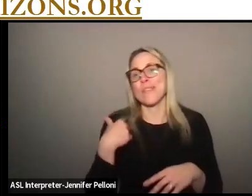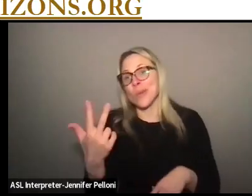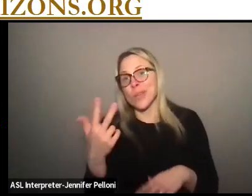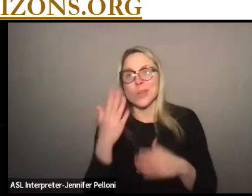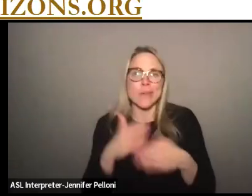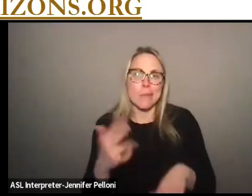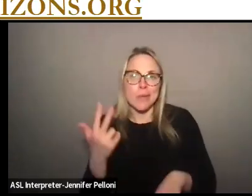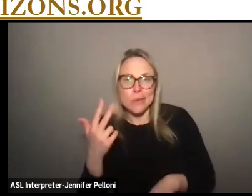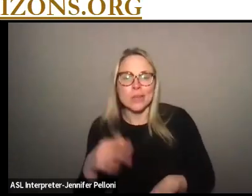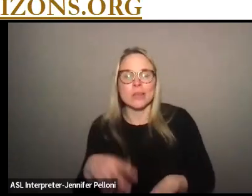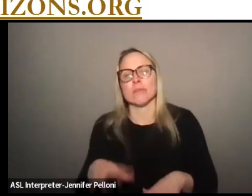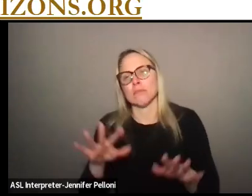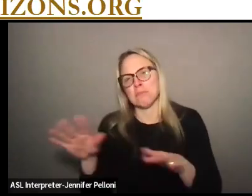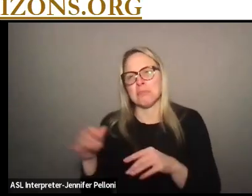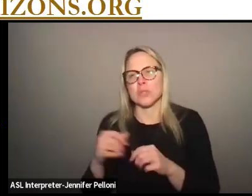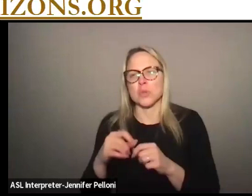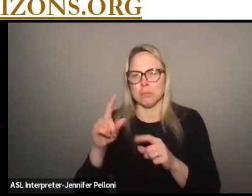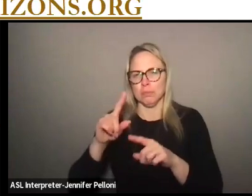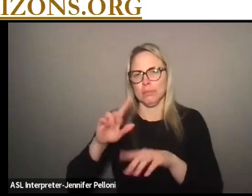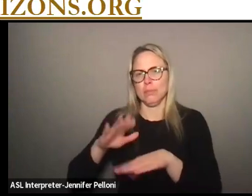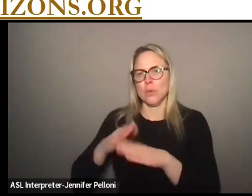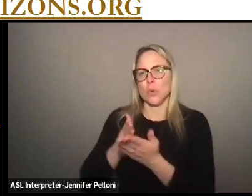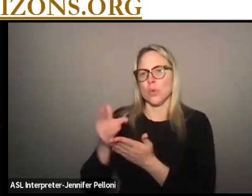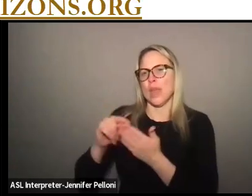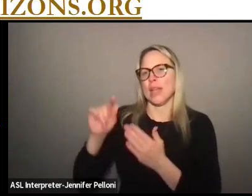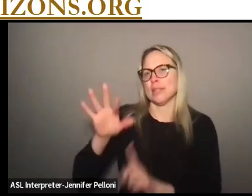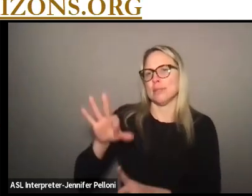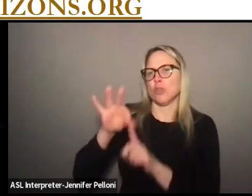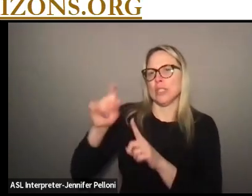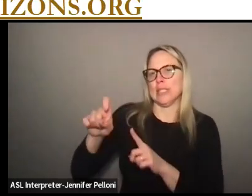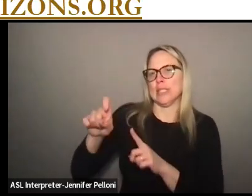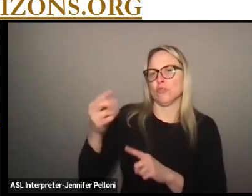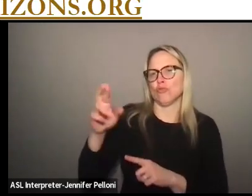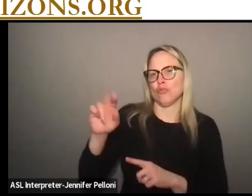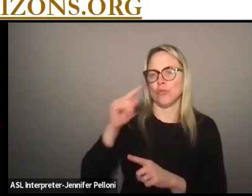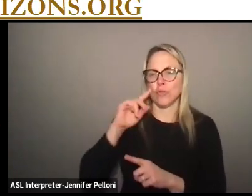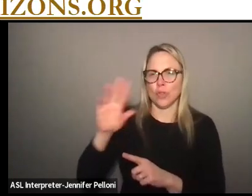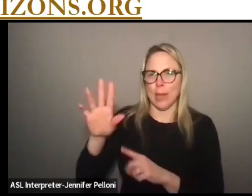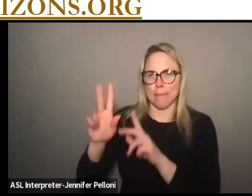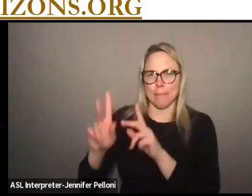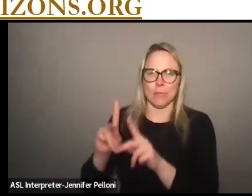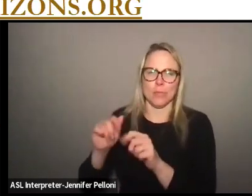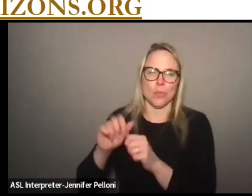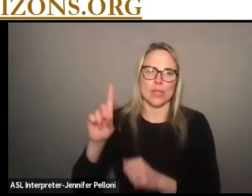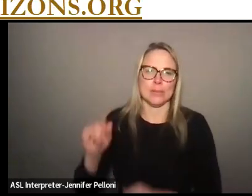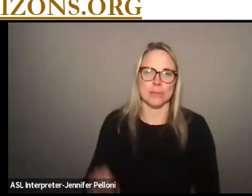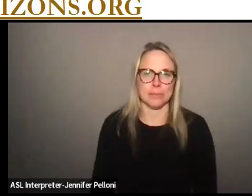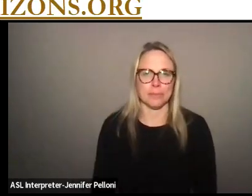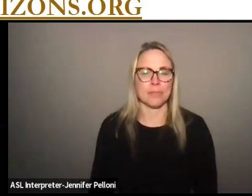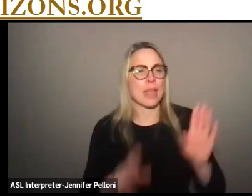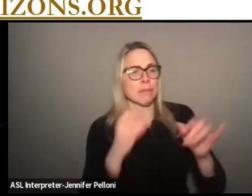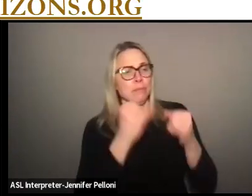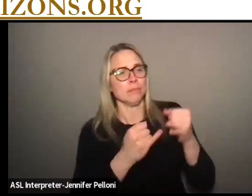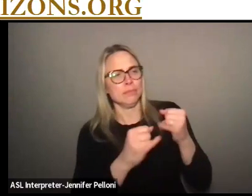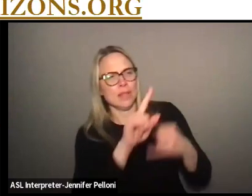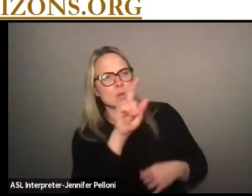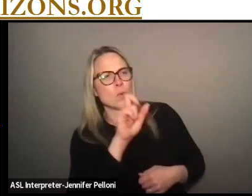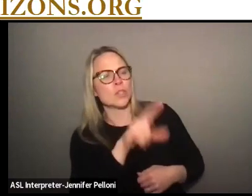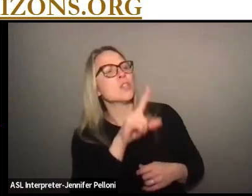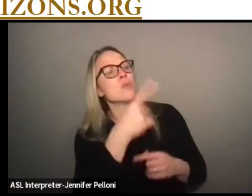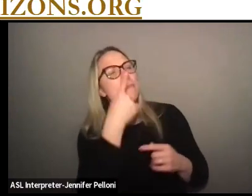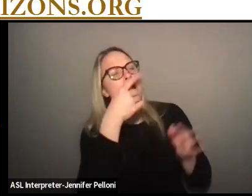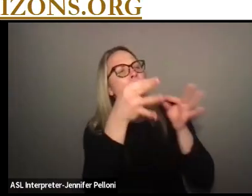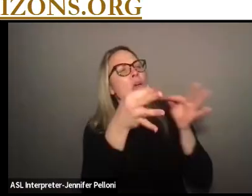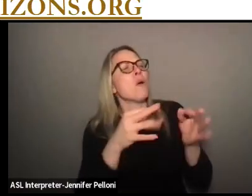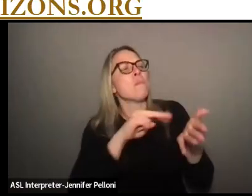flow into the special needs trust for your loved one with a disability. Okay, great, Yolanda. And one more question. Can you just define